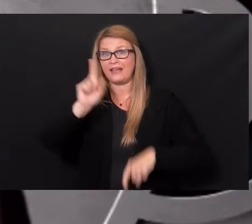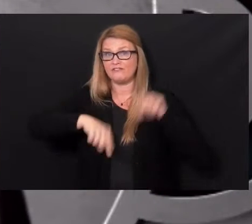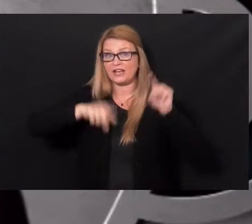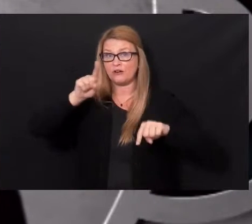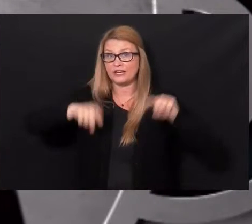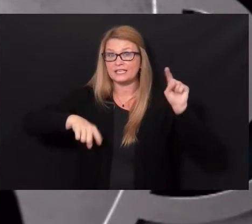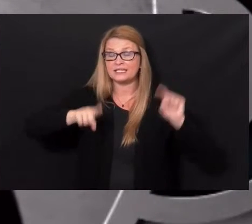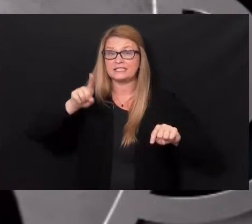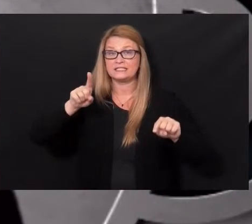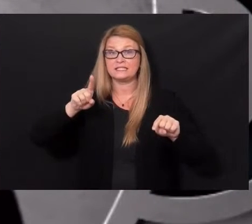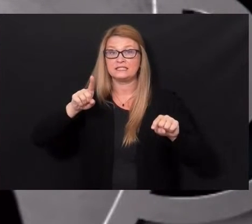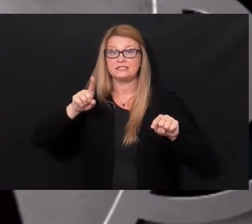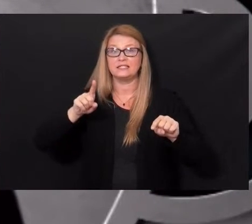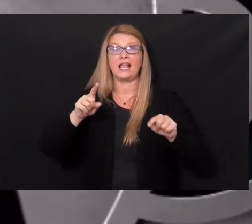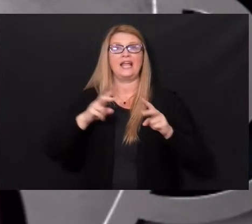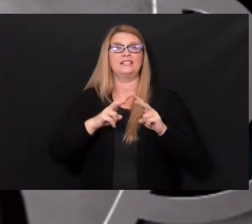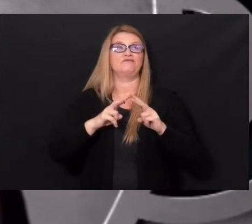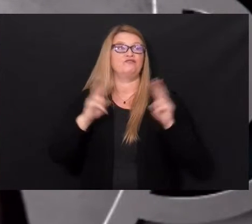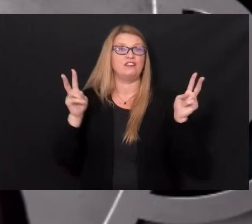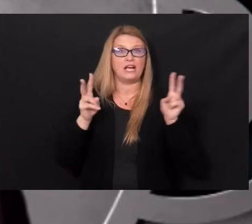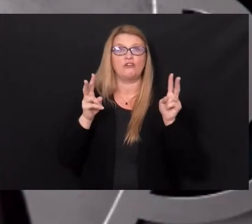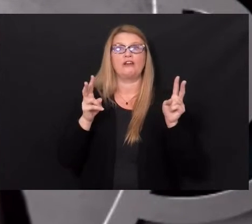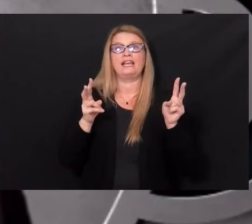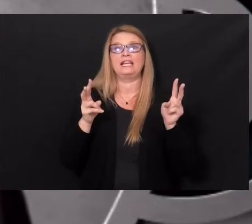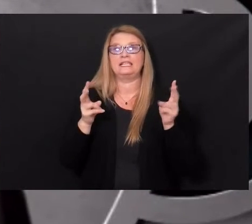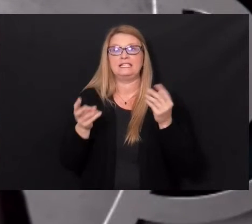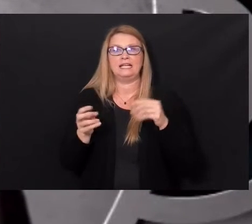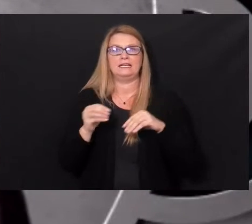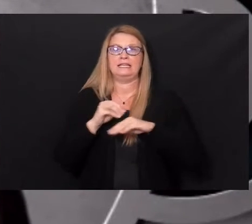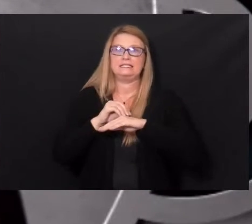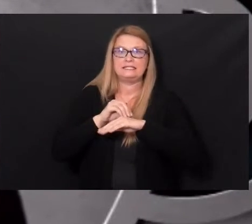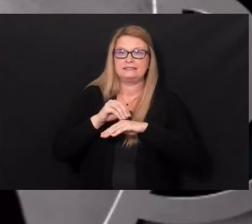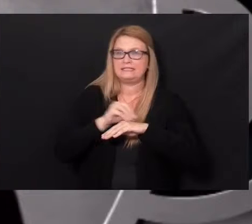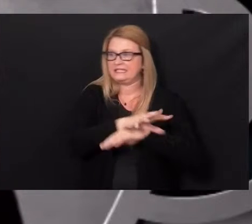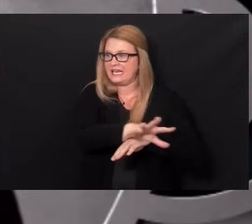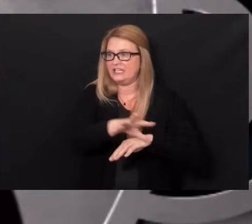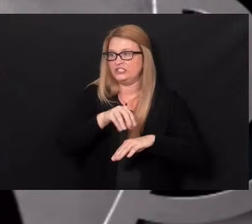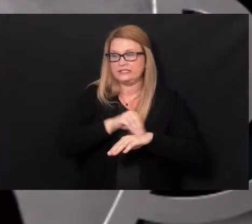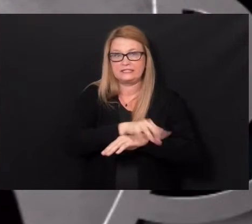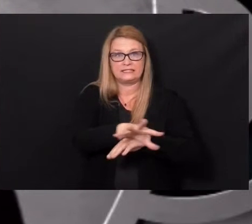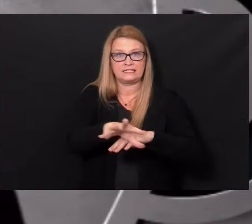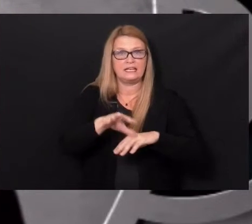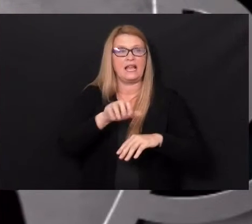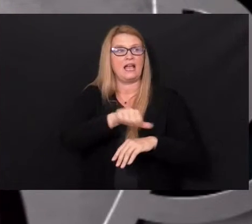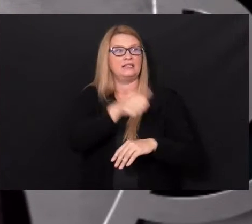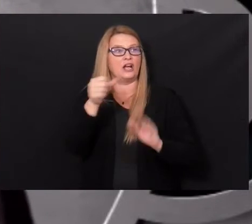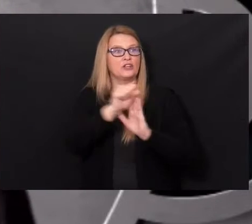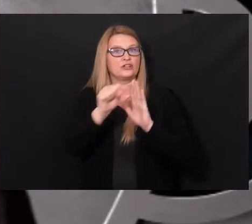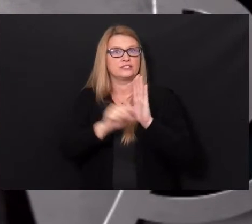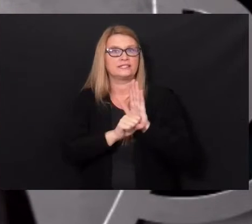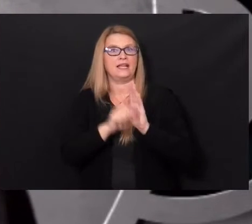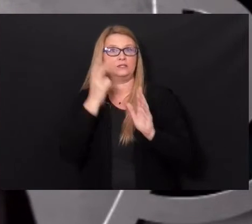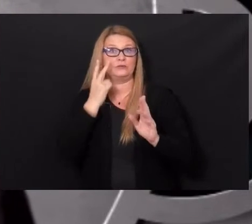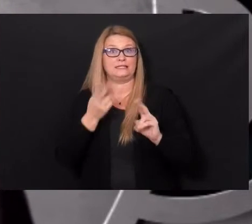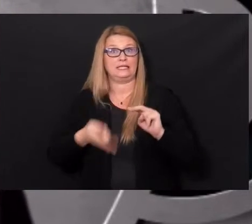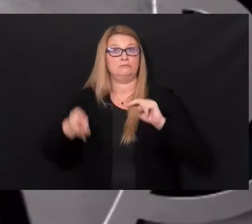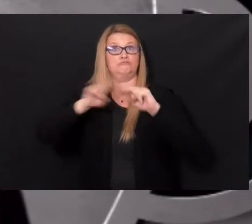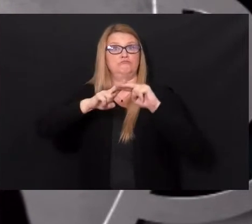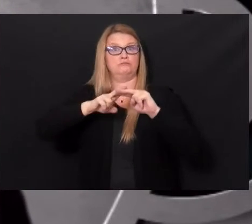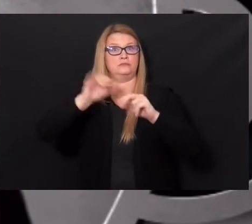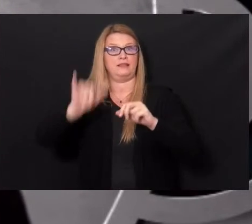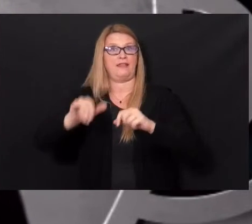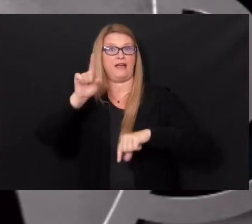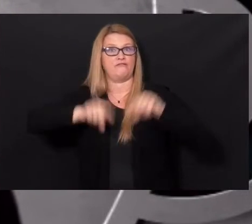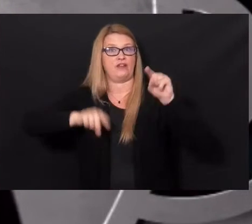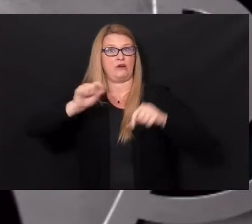very contagious. And just like the other states, we're seeing an uptick in the UK variant. So we do want to